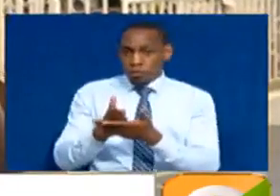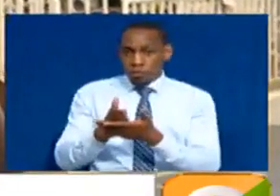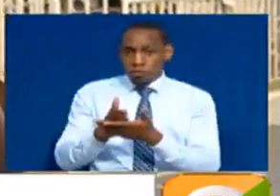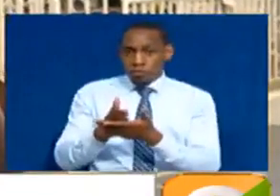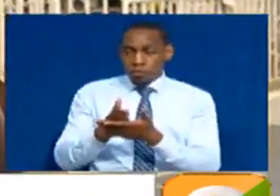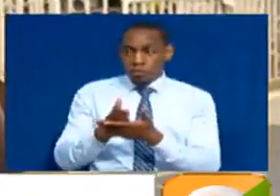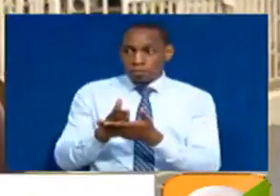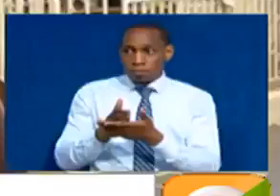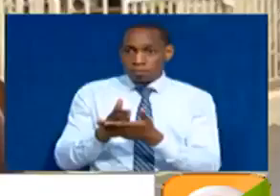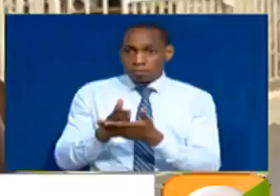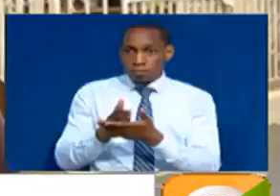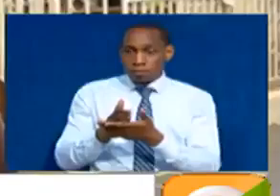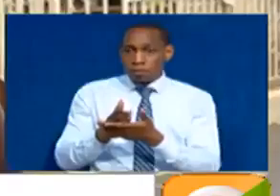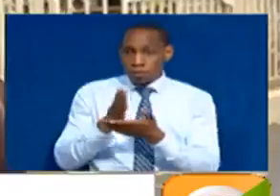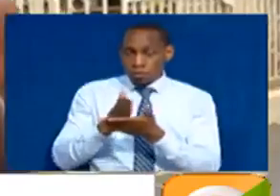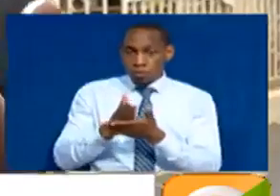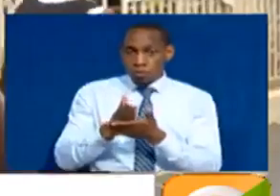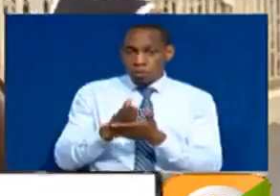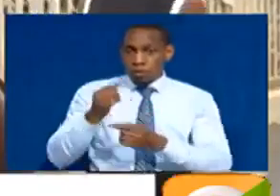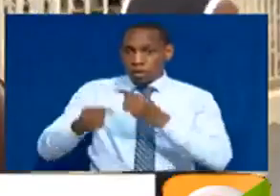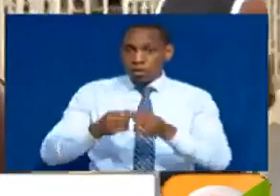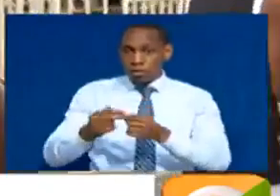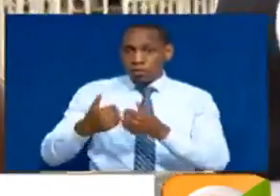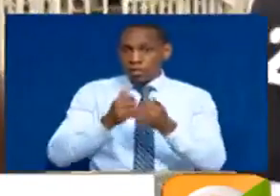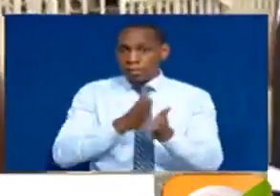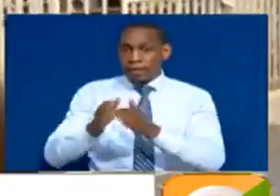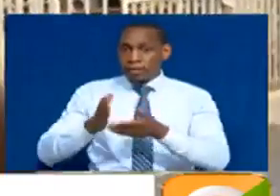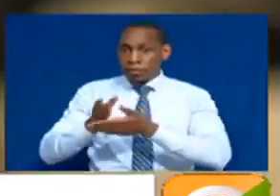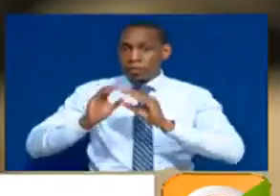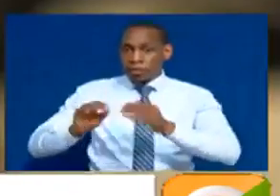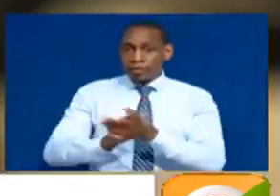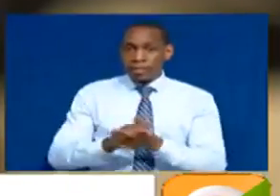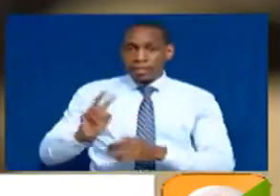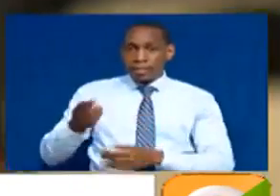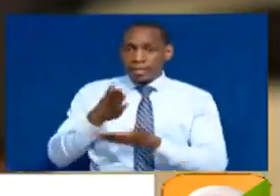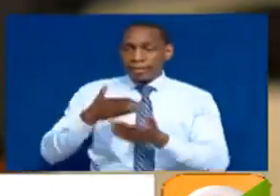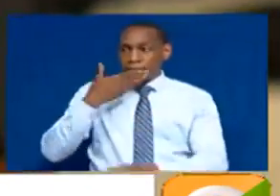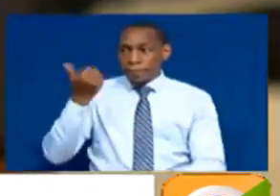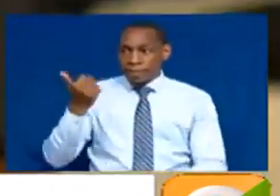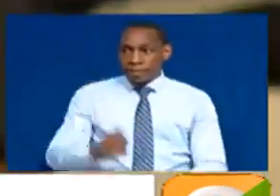game as it was planned by our coach. Now we played a better second half.